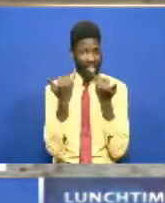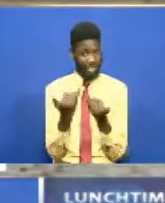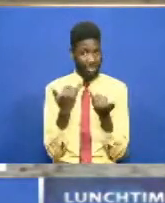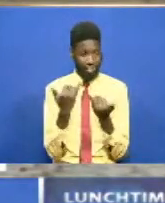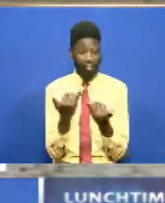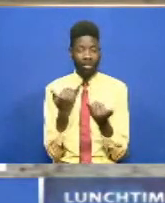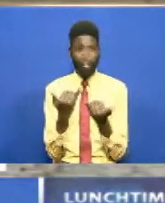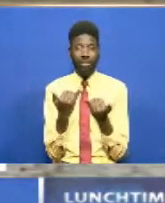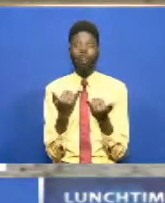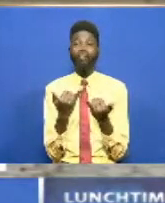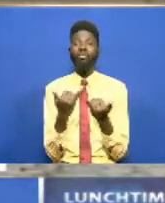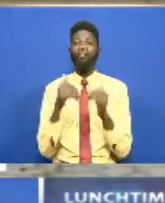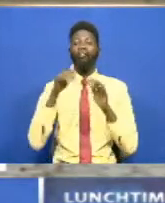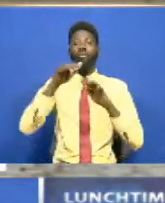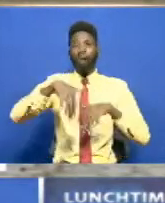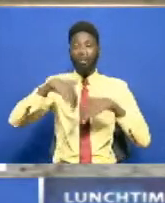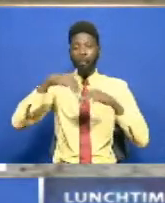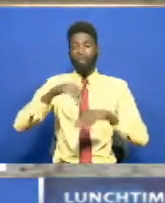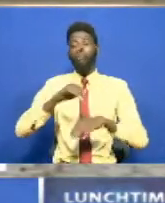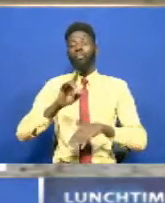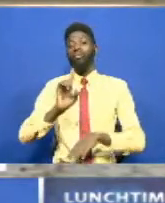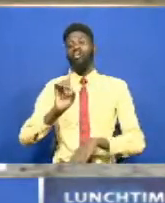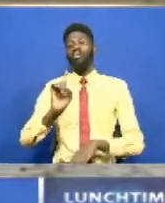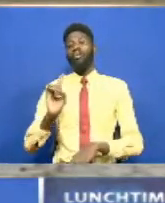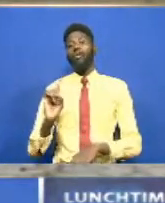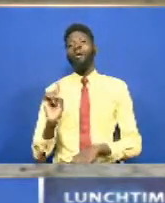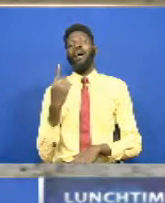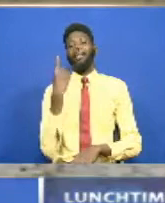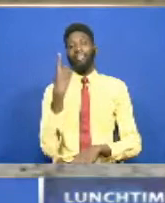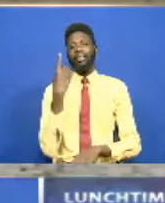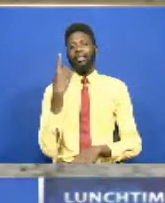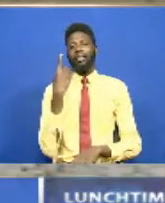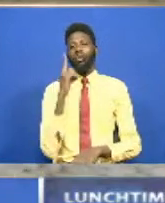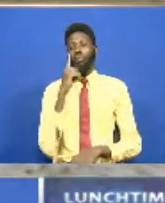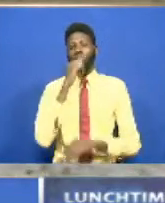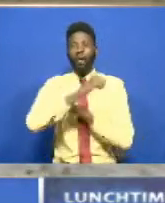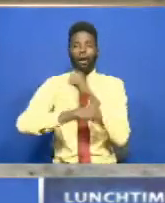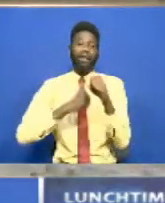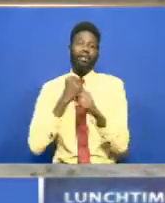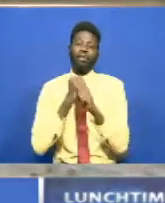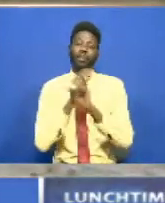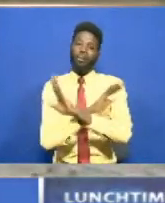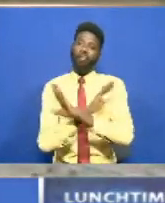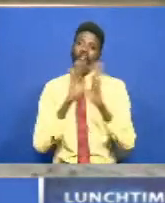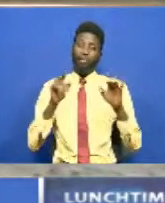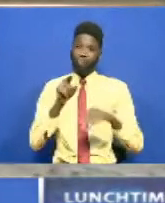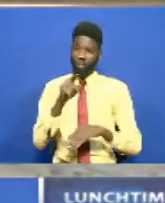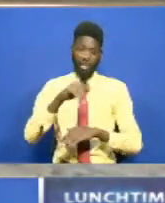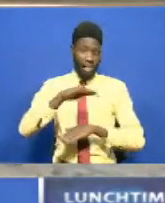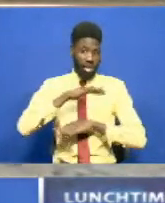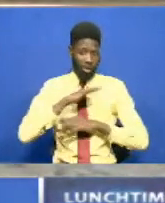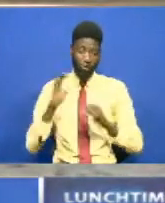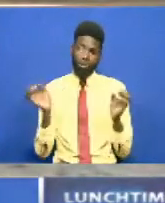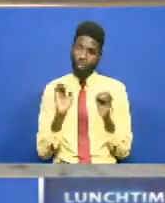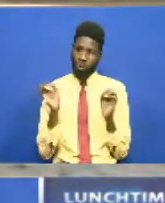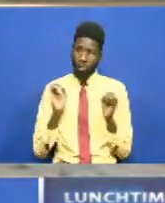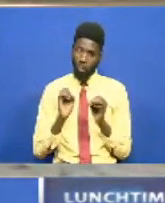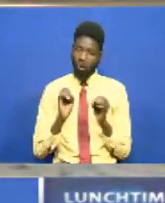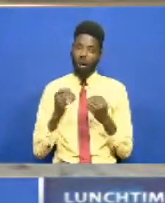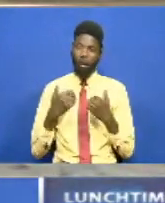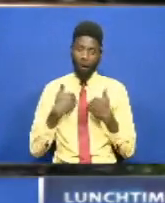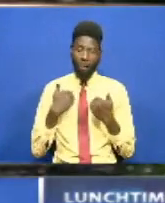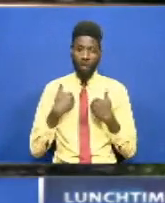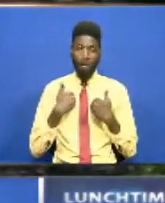is farming one single crop, one season per year, and this is not enough. There is more room